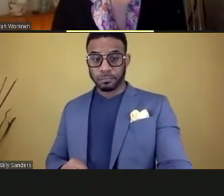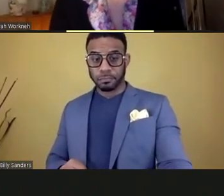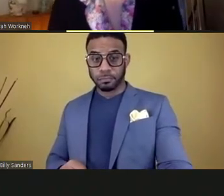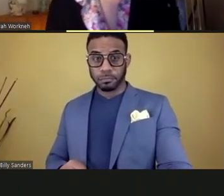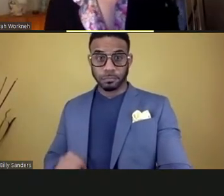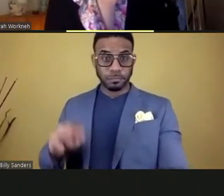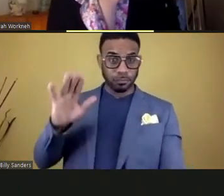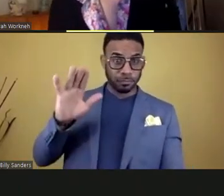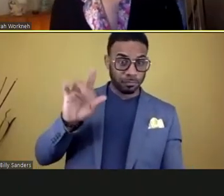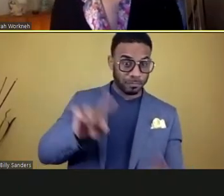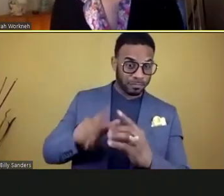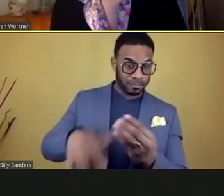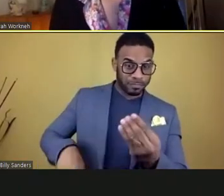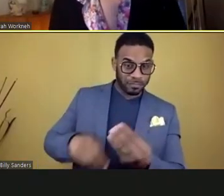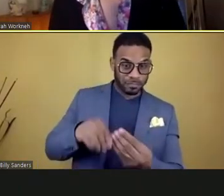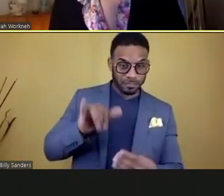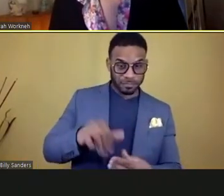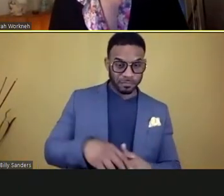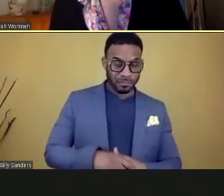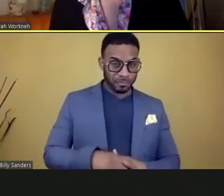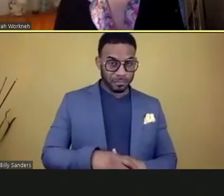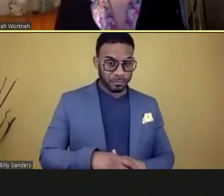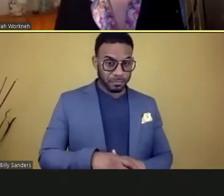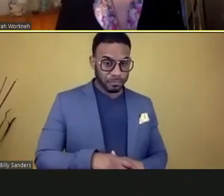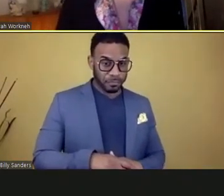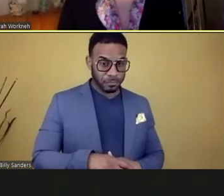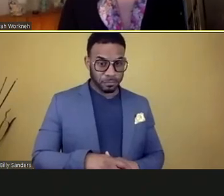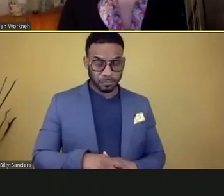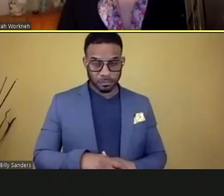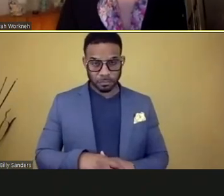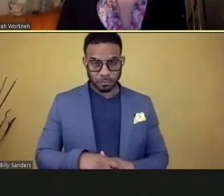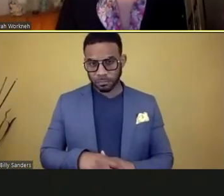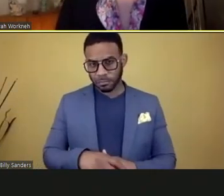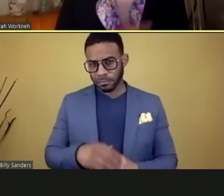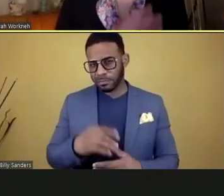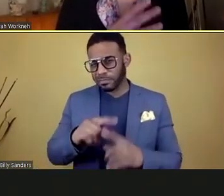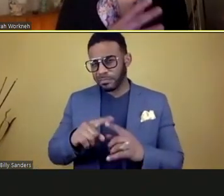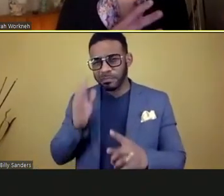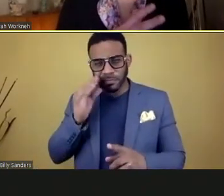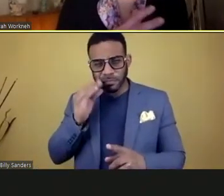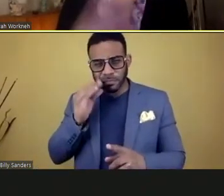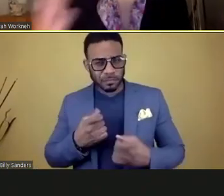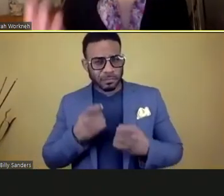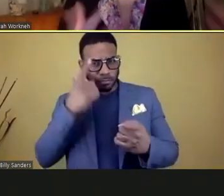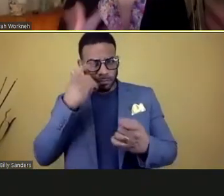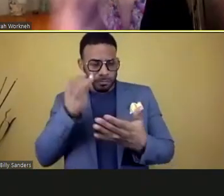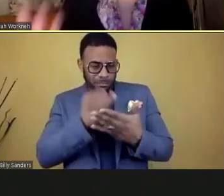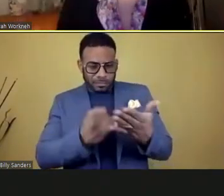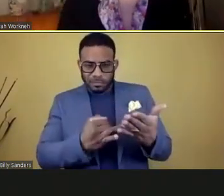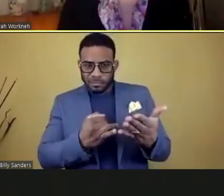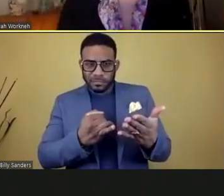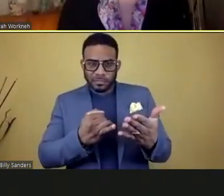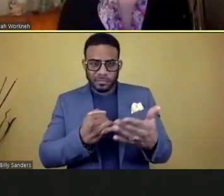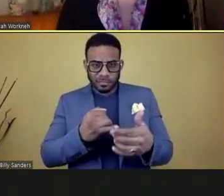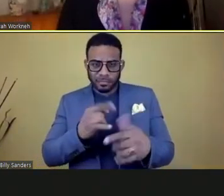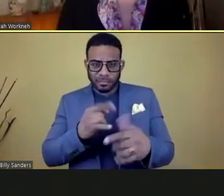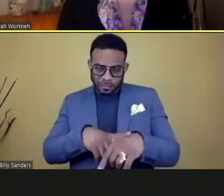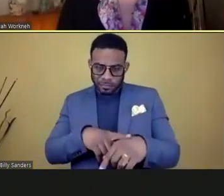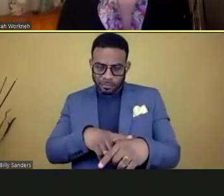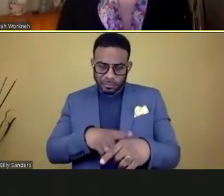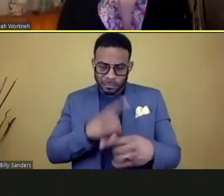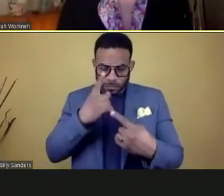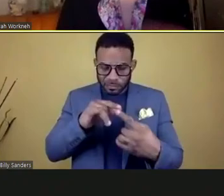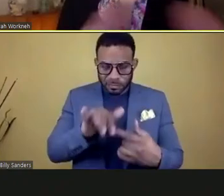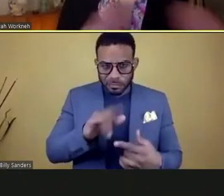I can also just add to that. I think, you know, Skowhegan is kind of a different experience because artists' time at Skowhegan is really